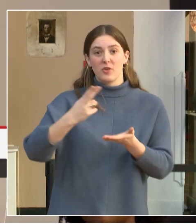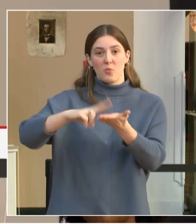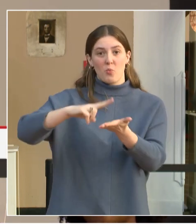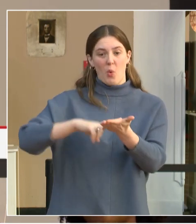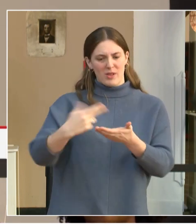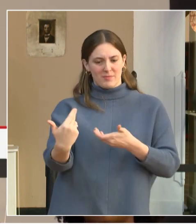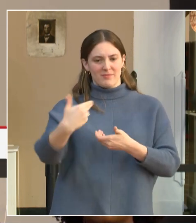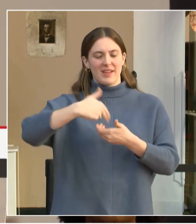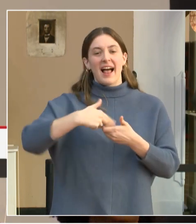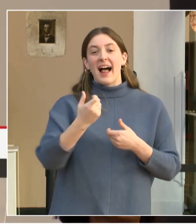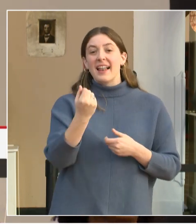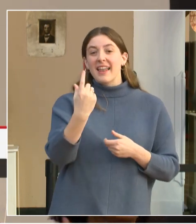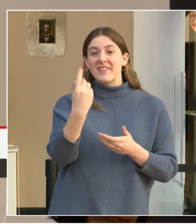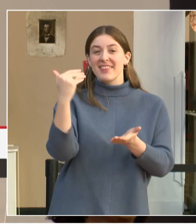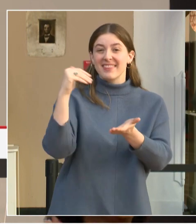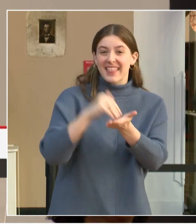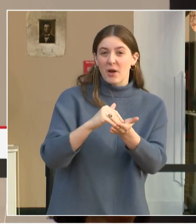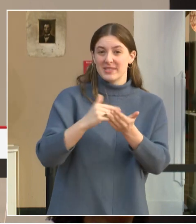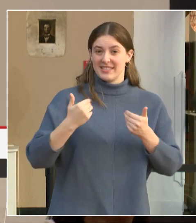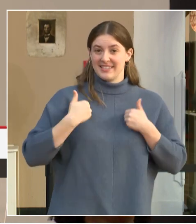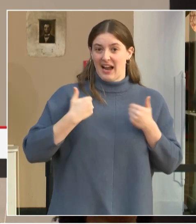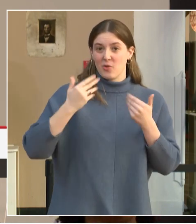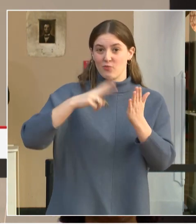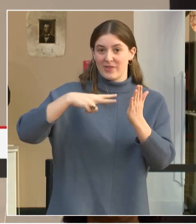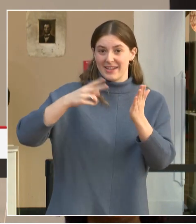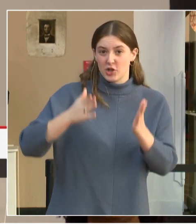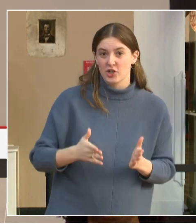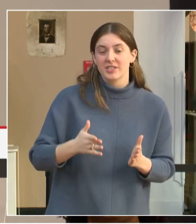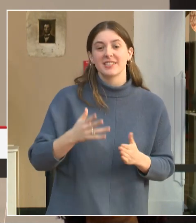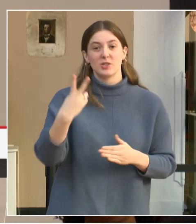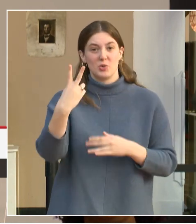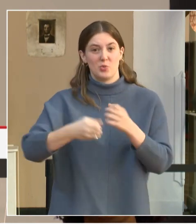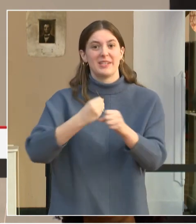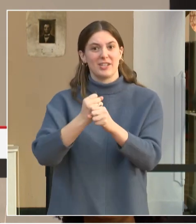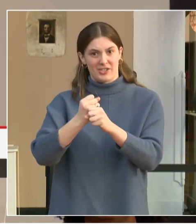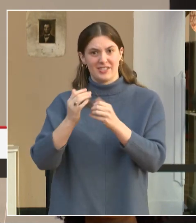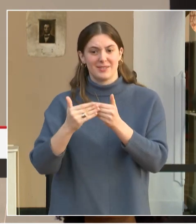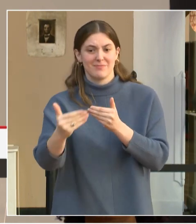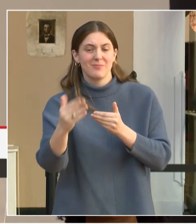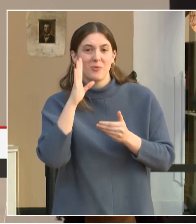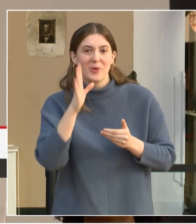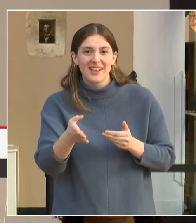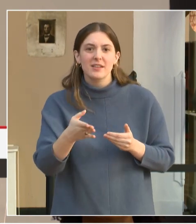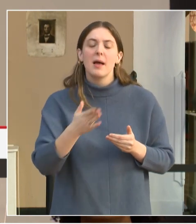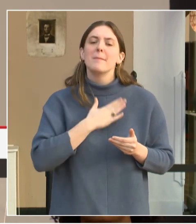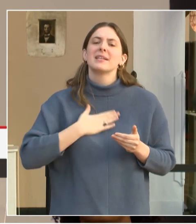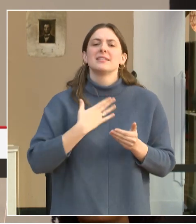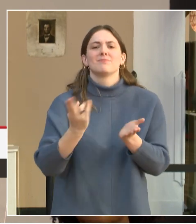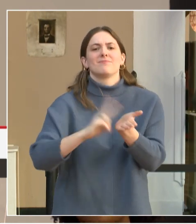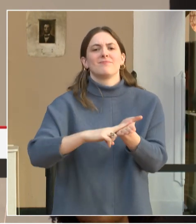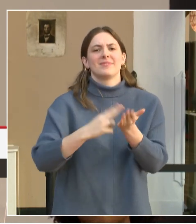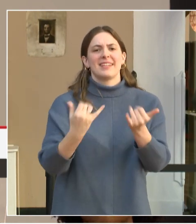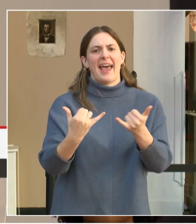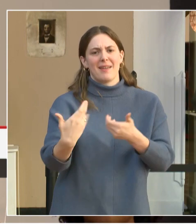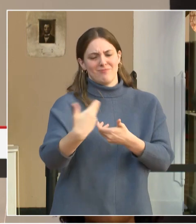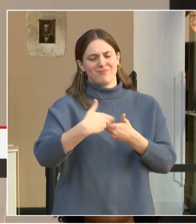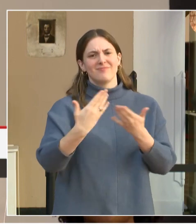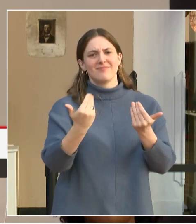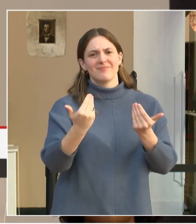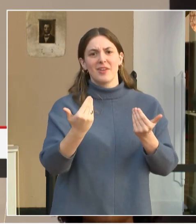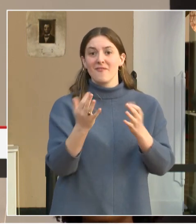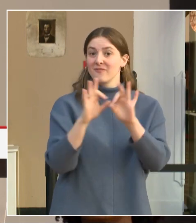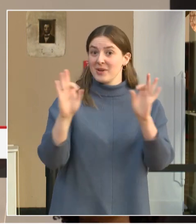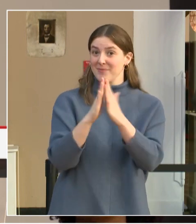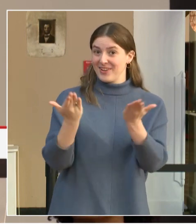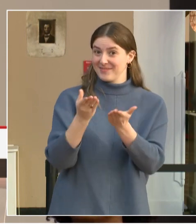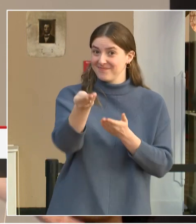in the first 2 years. Please enroll today. Get your free book coming today. So thank you again